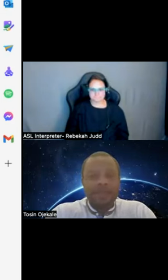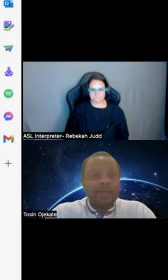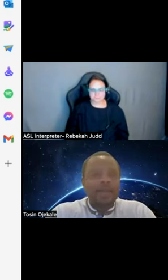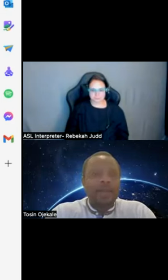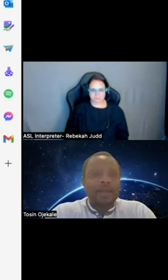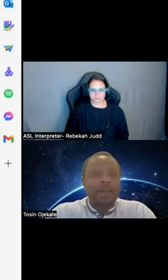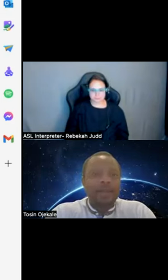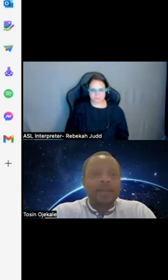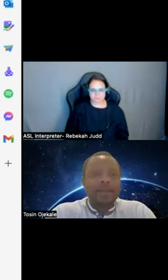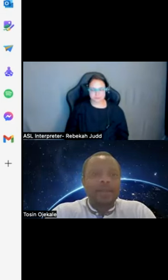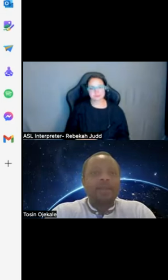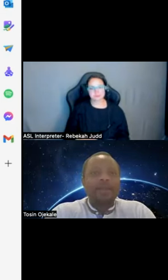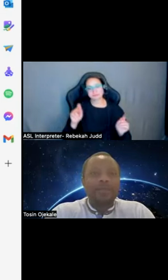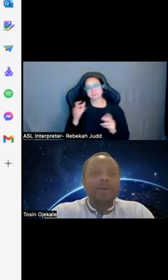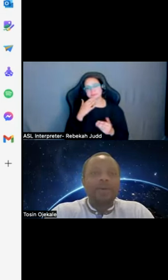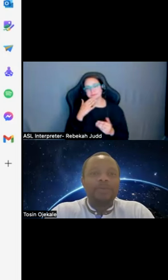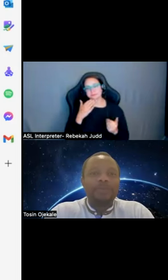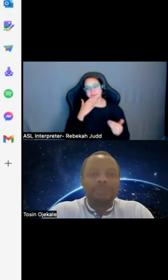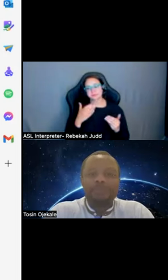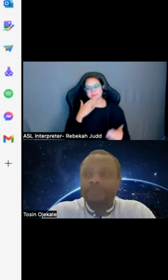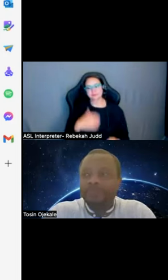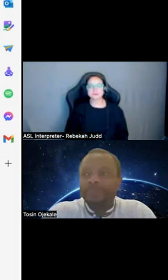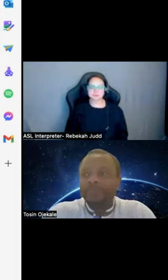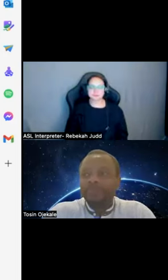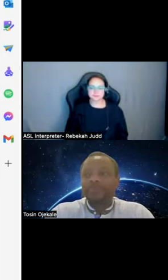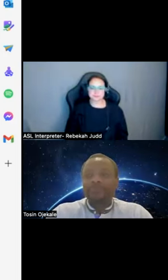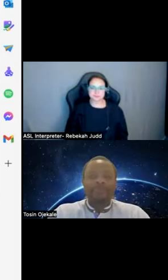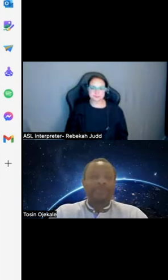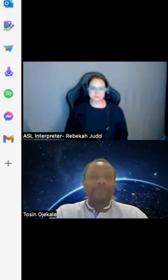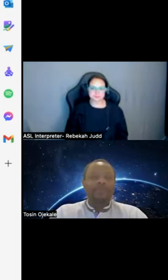Copy that. Thank you. Thank you. You're welcome.